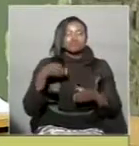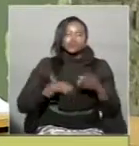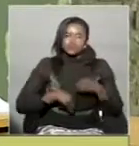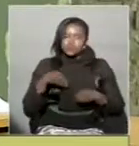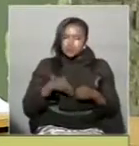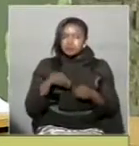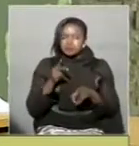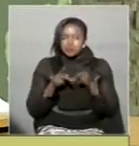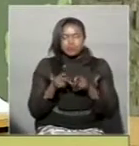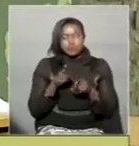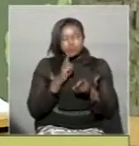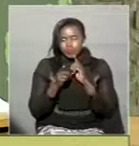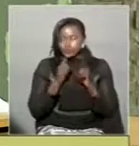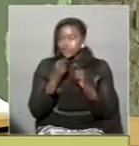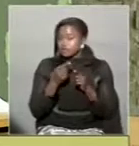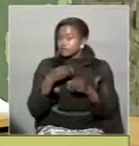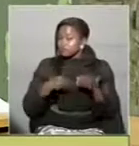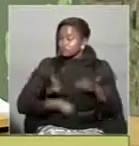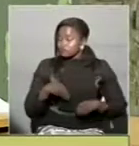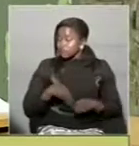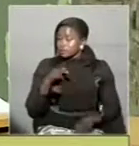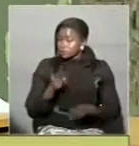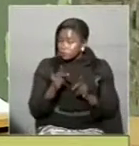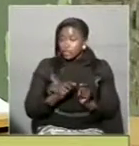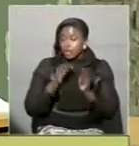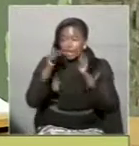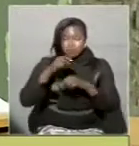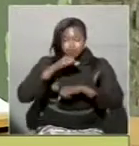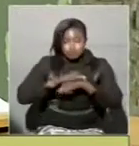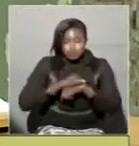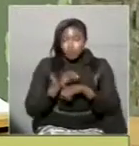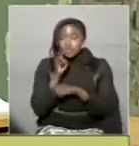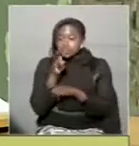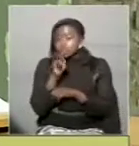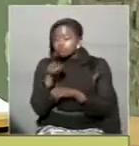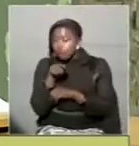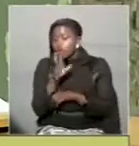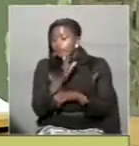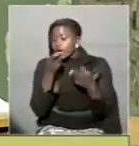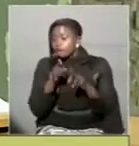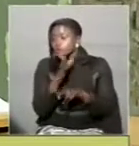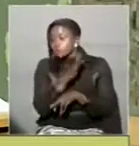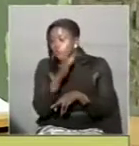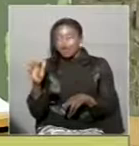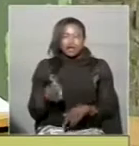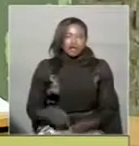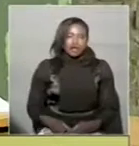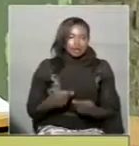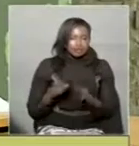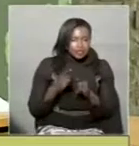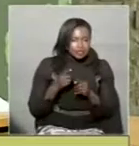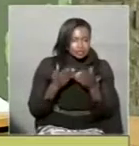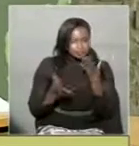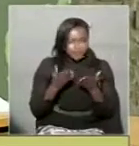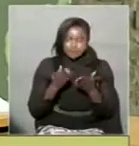so much about as corrupt people. They will come to a school, see wrong things going on, but because I may handle them